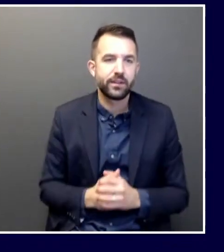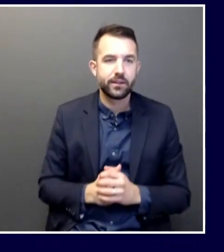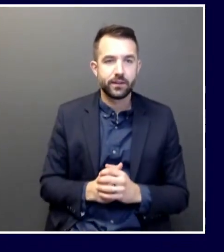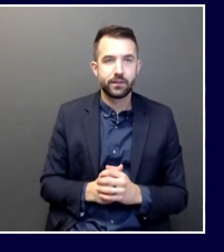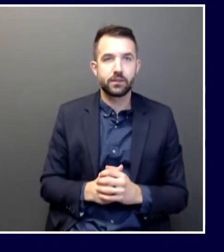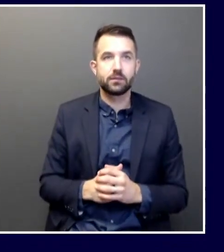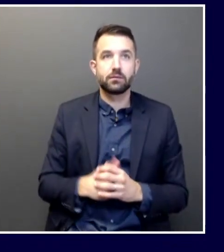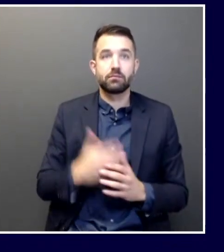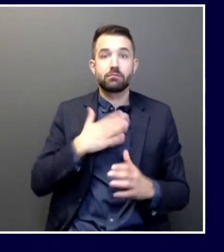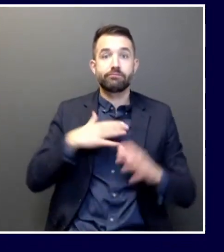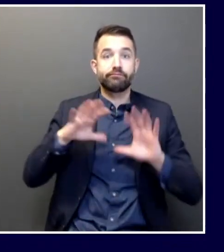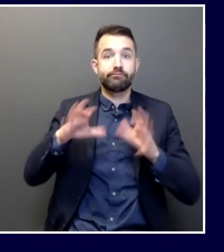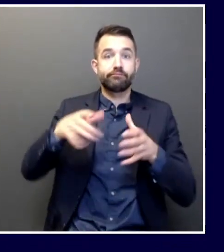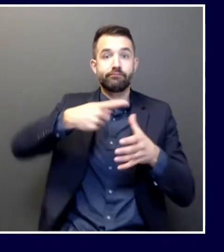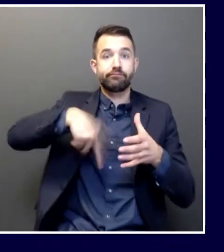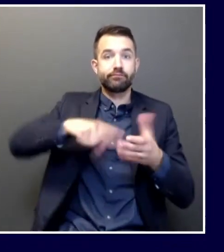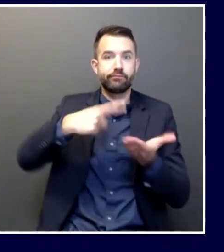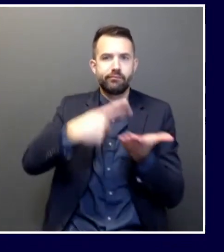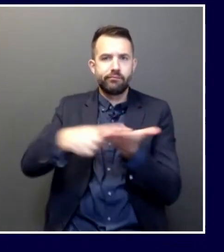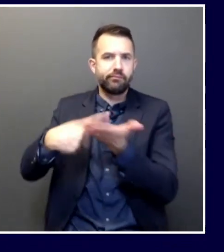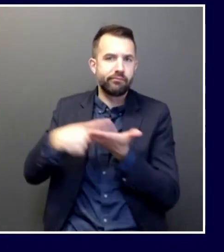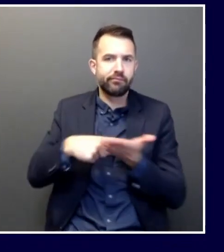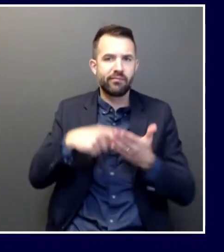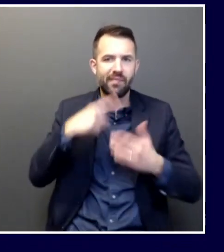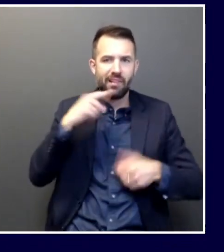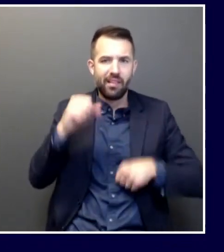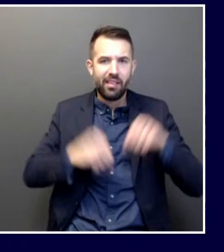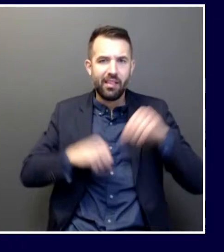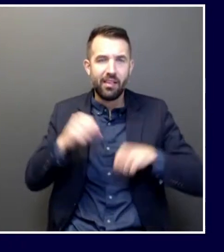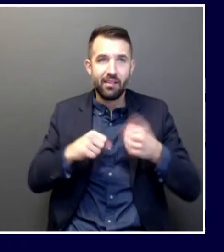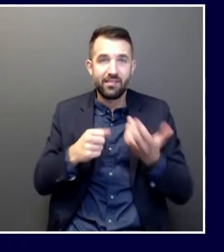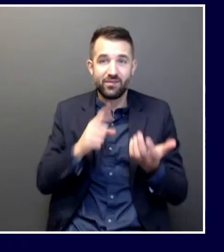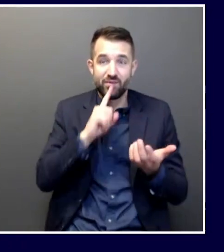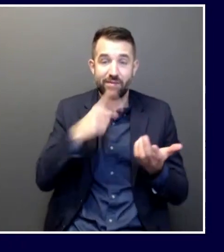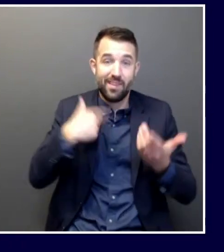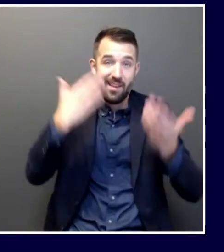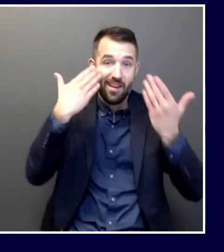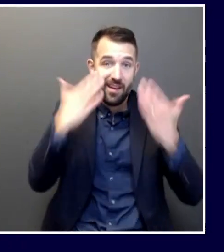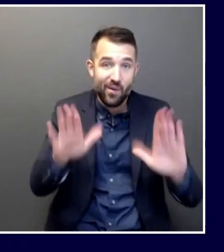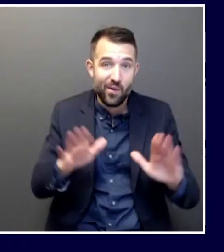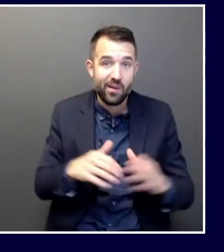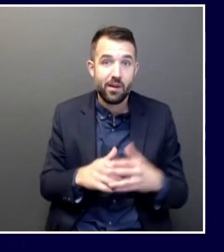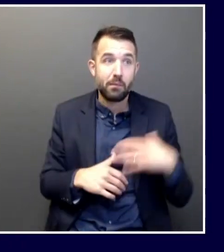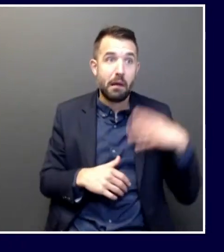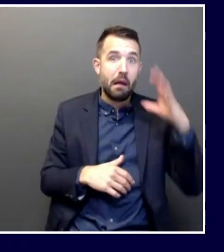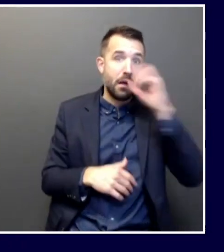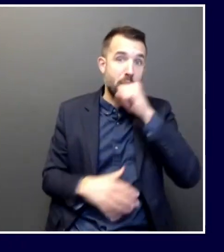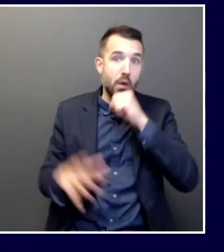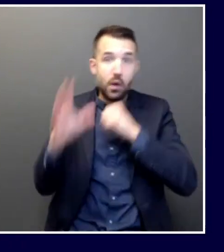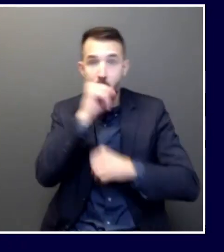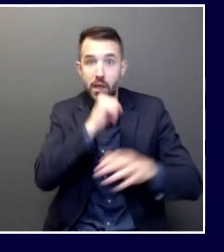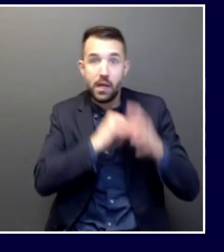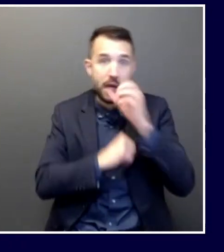morning. Up front, I don't have the answer. We all have our relative hypotheses.